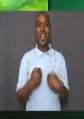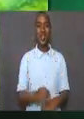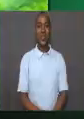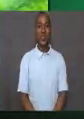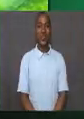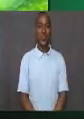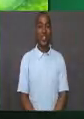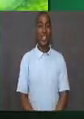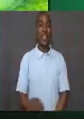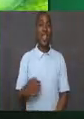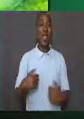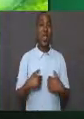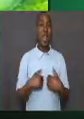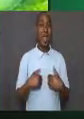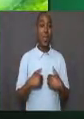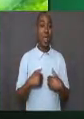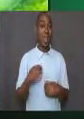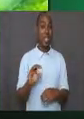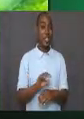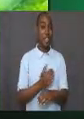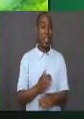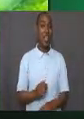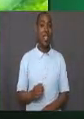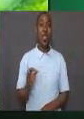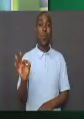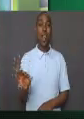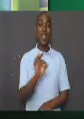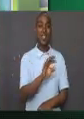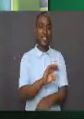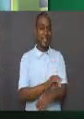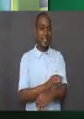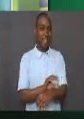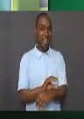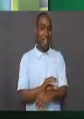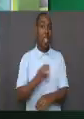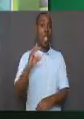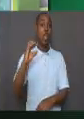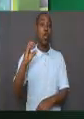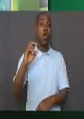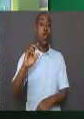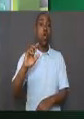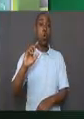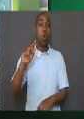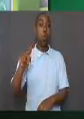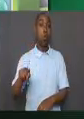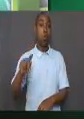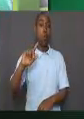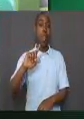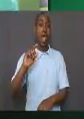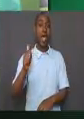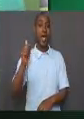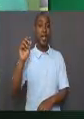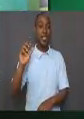Unlike animal cells, plant cells have chloroplasts.